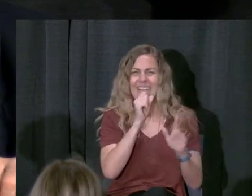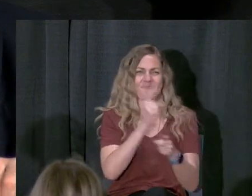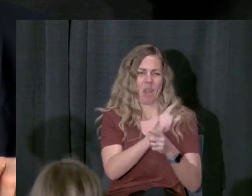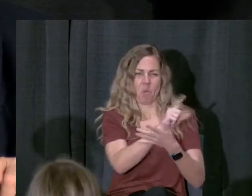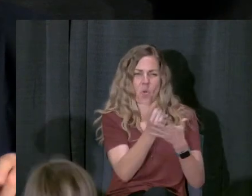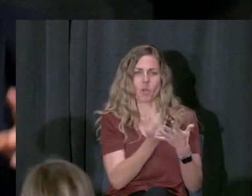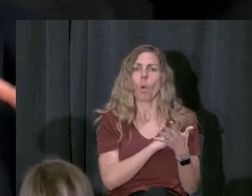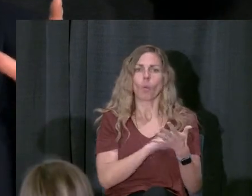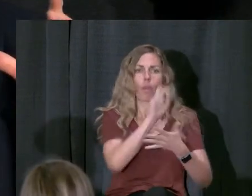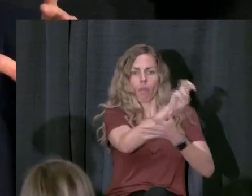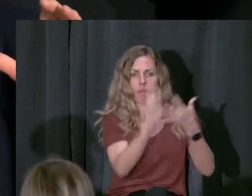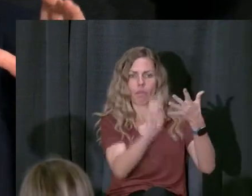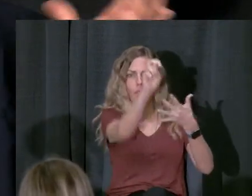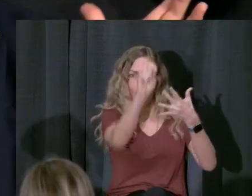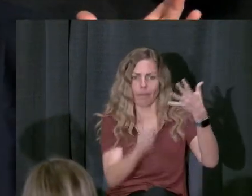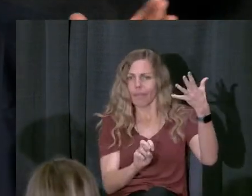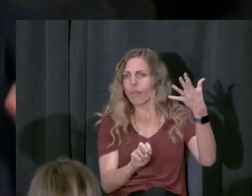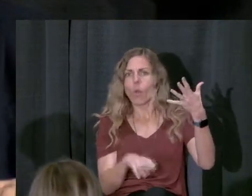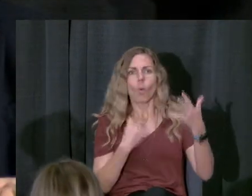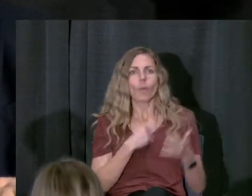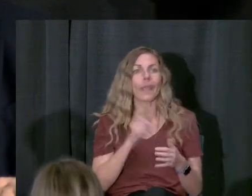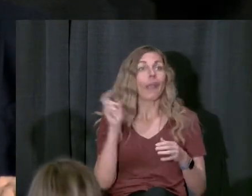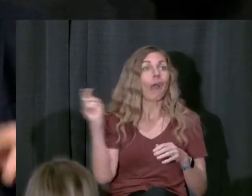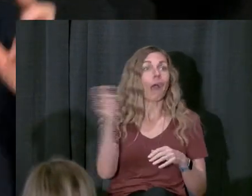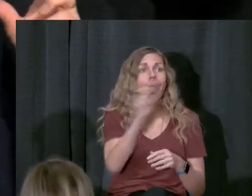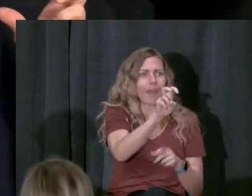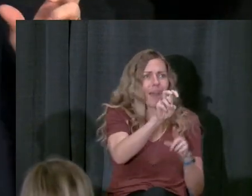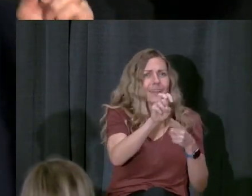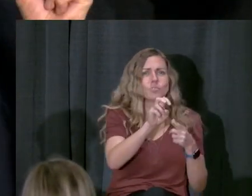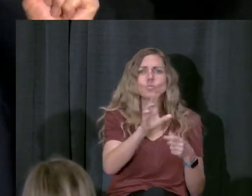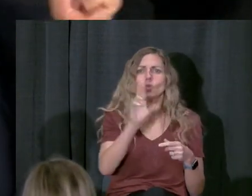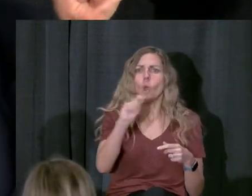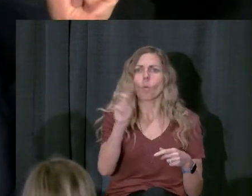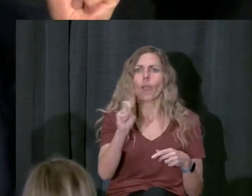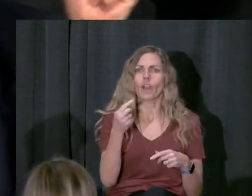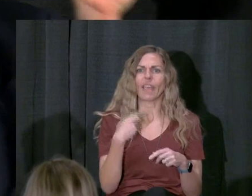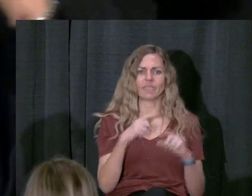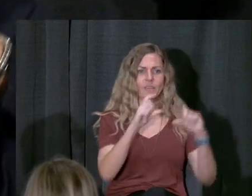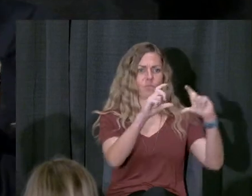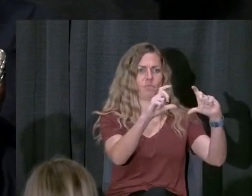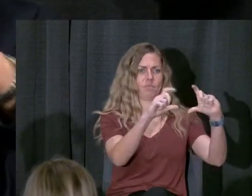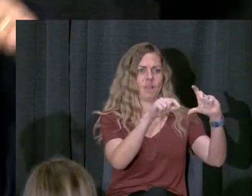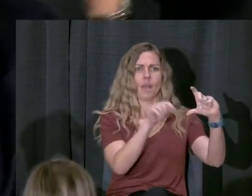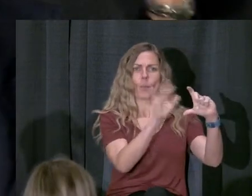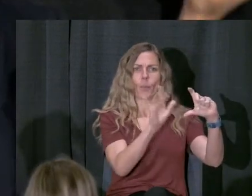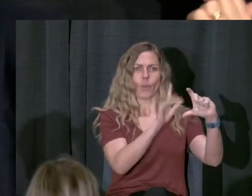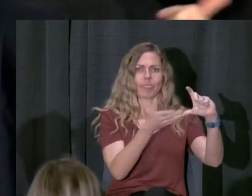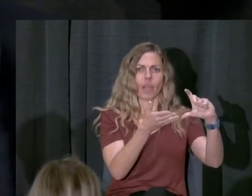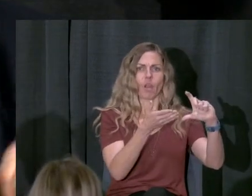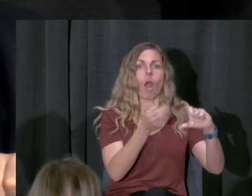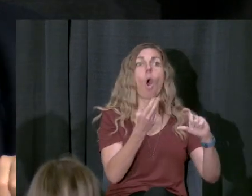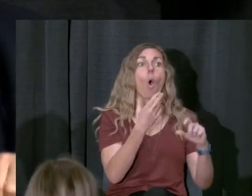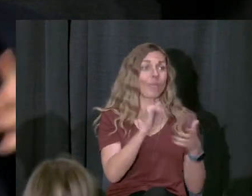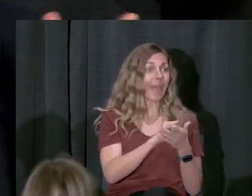we're stopping on things that are nowhere, and we say, oh, that thing should be on the page, but it's off the page, somebody crazy